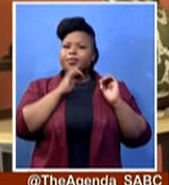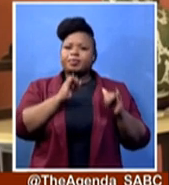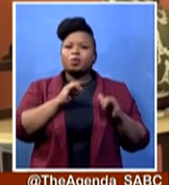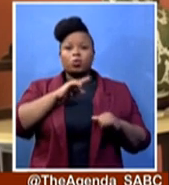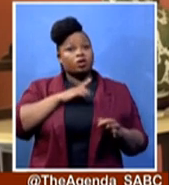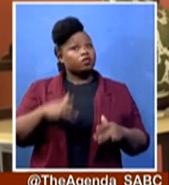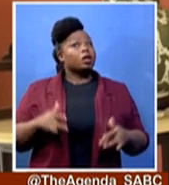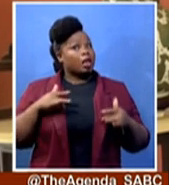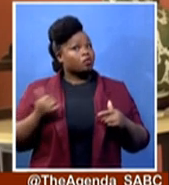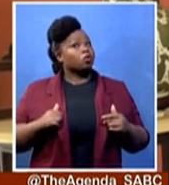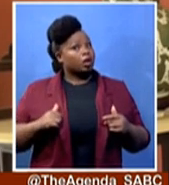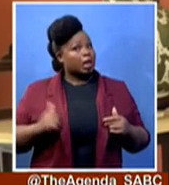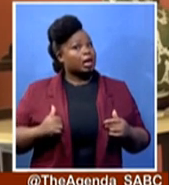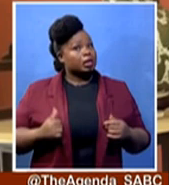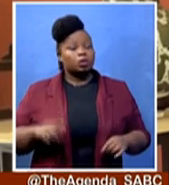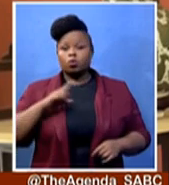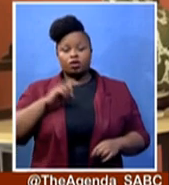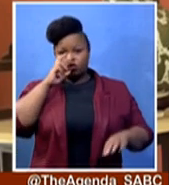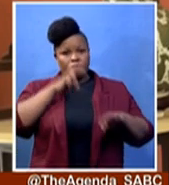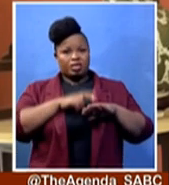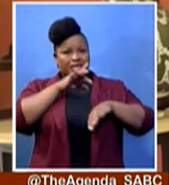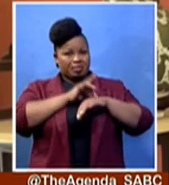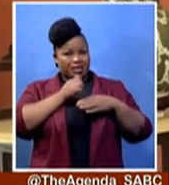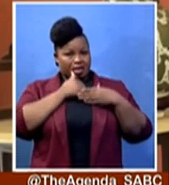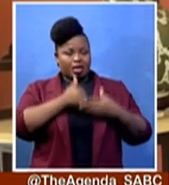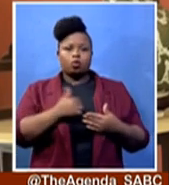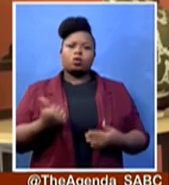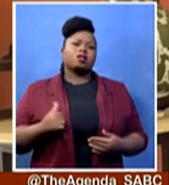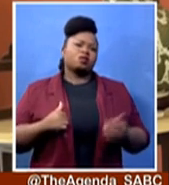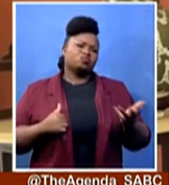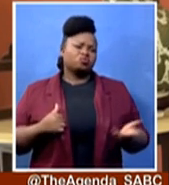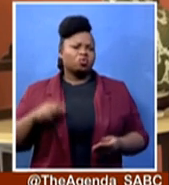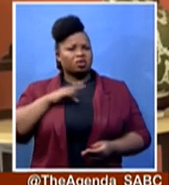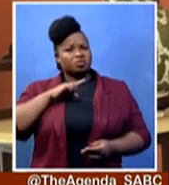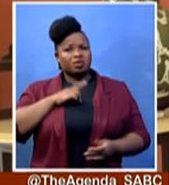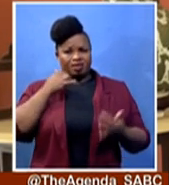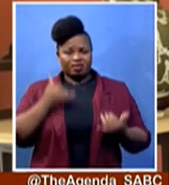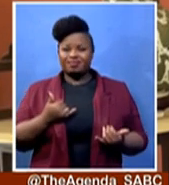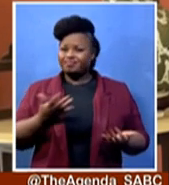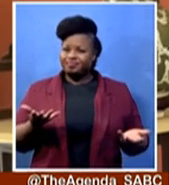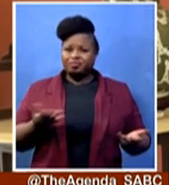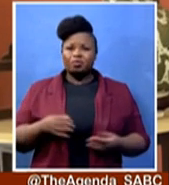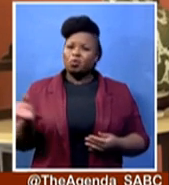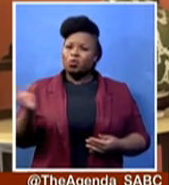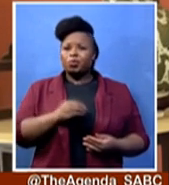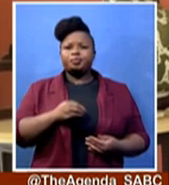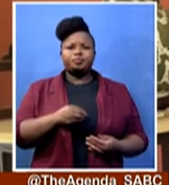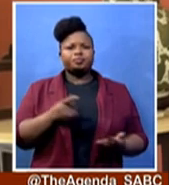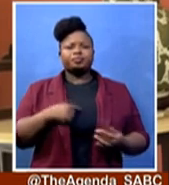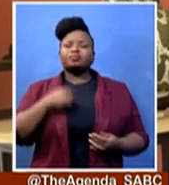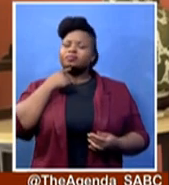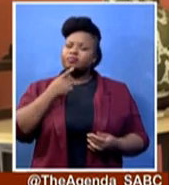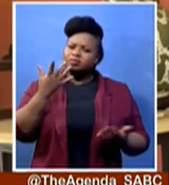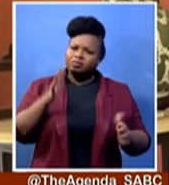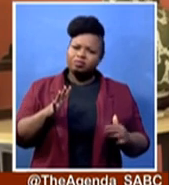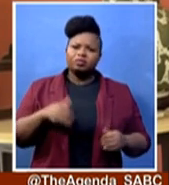medical assistance is a privilege, which is why, everyone's being told to stay put, to hunker down and wait this out, because